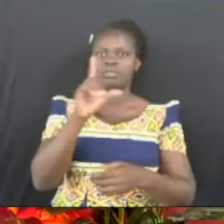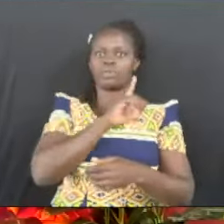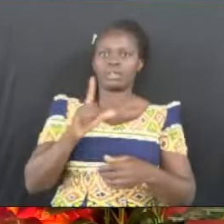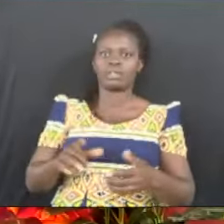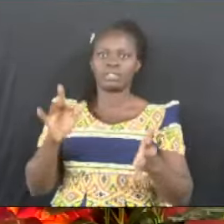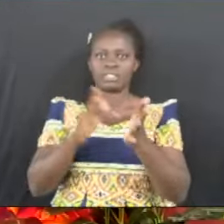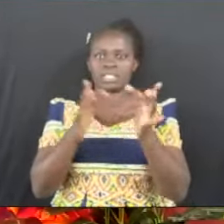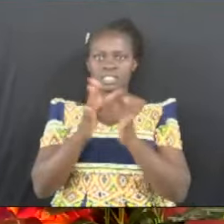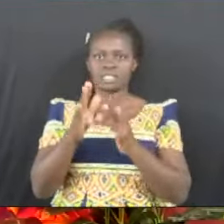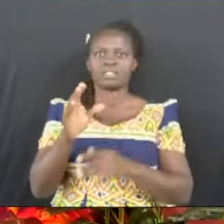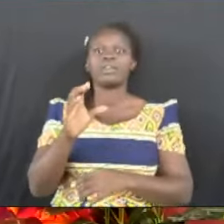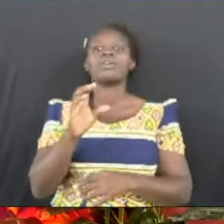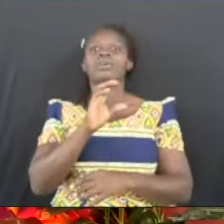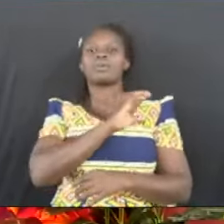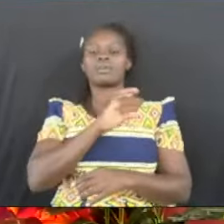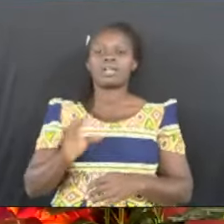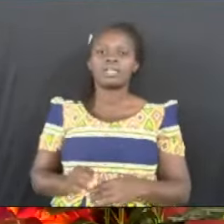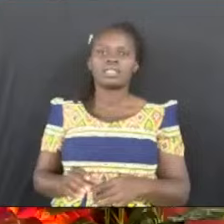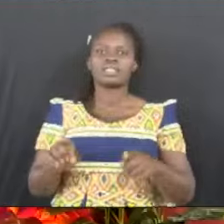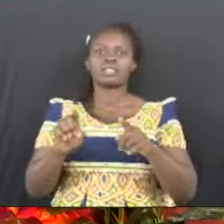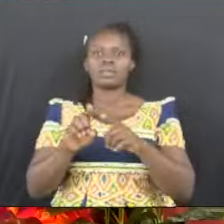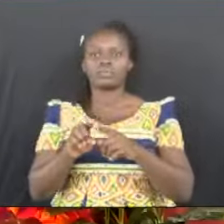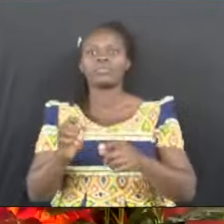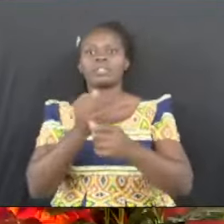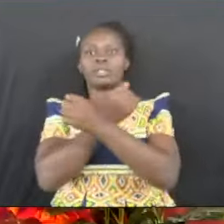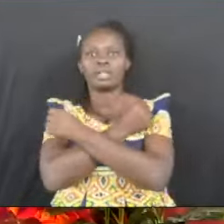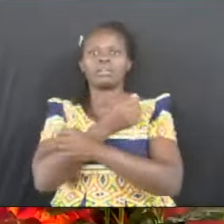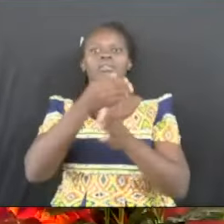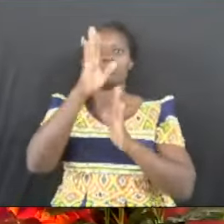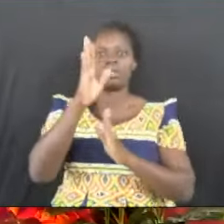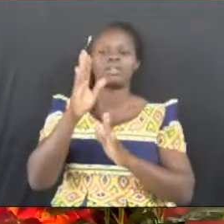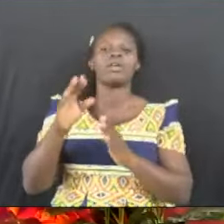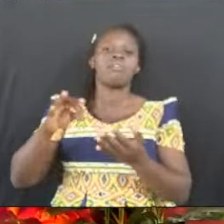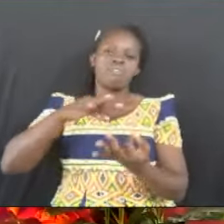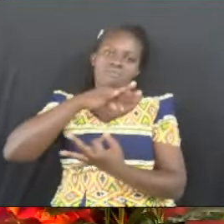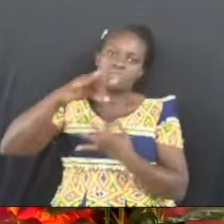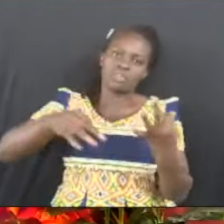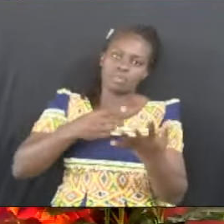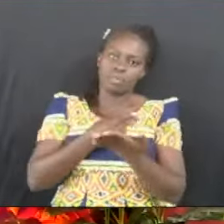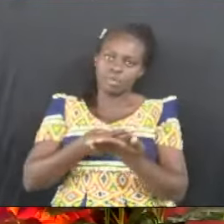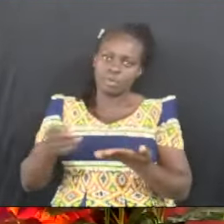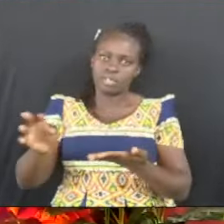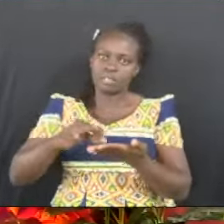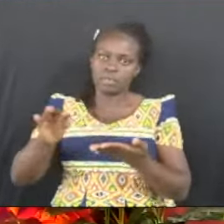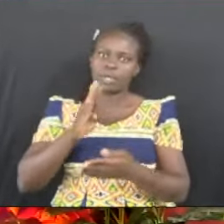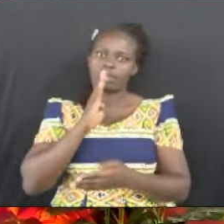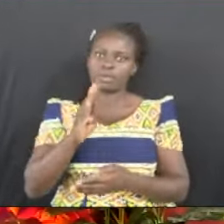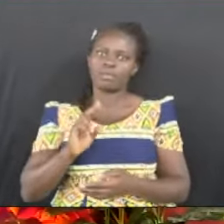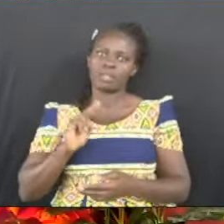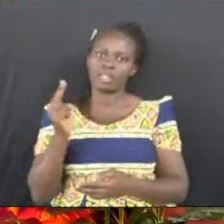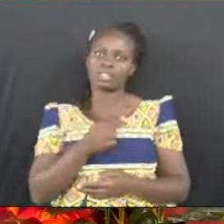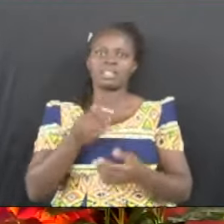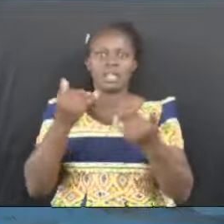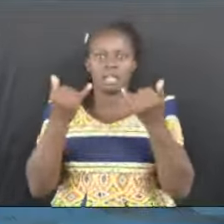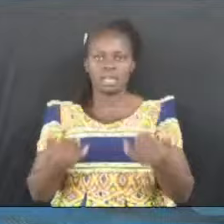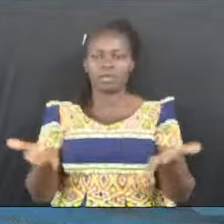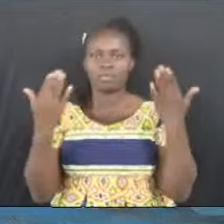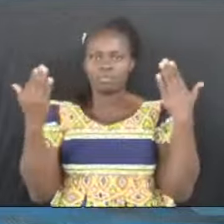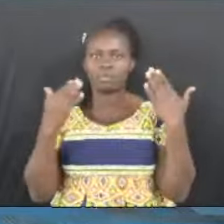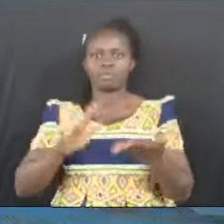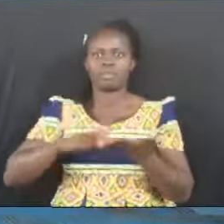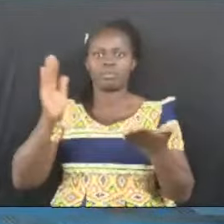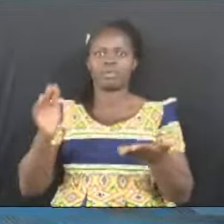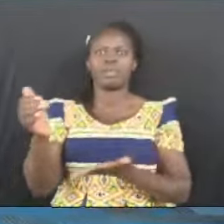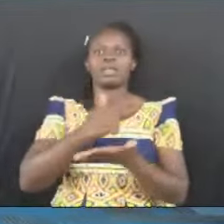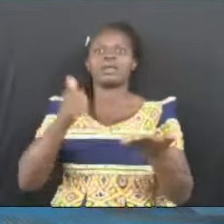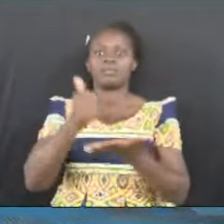love of God and the fellowship of the Holy Spirit be with us now and forevermore. Amen.